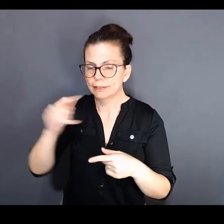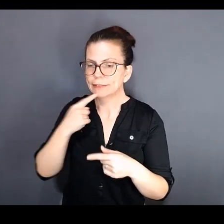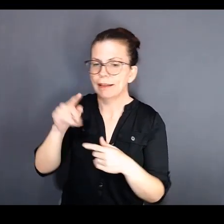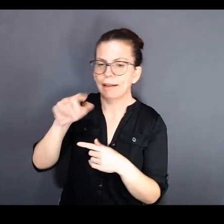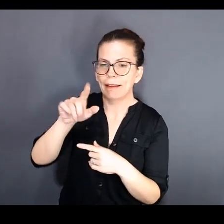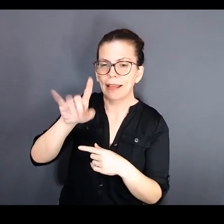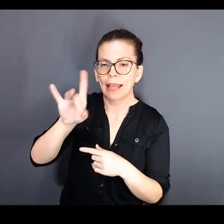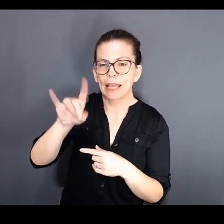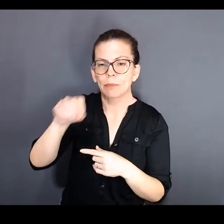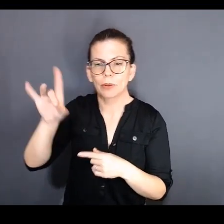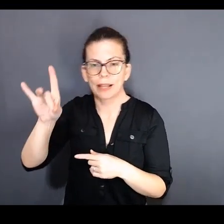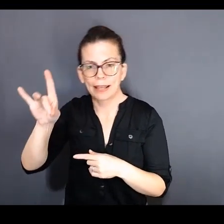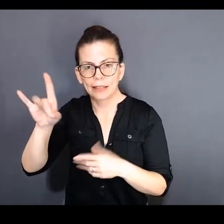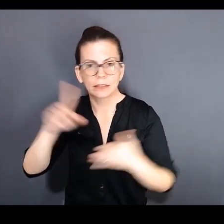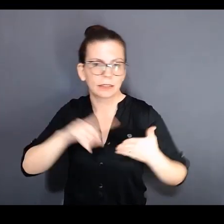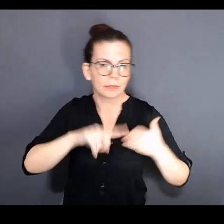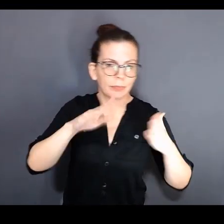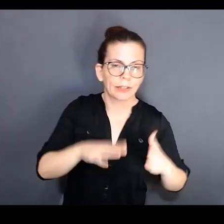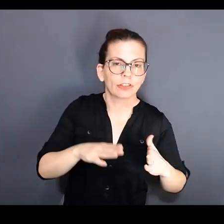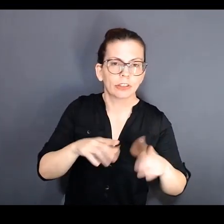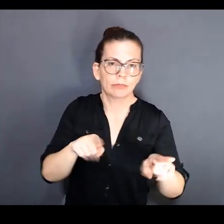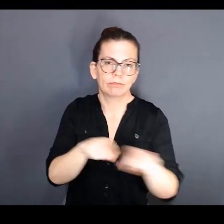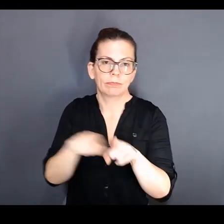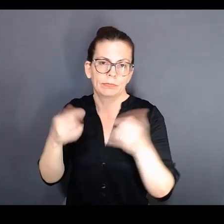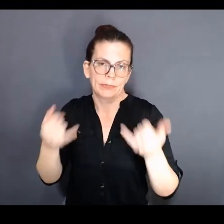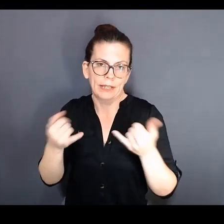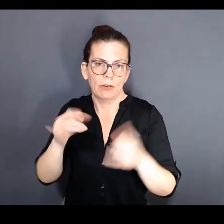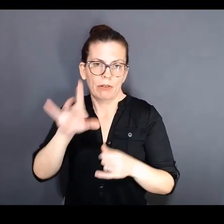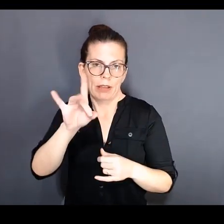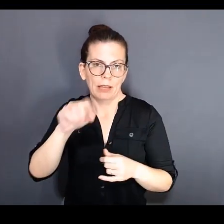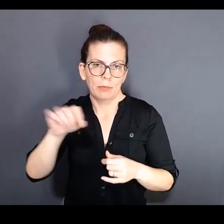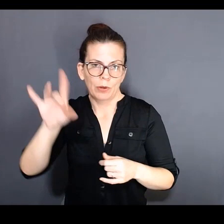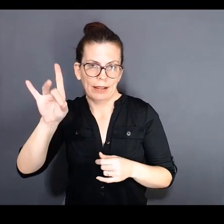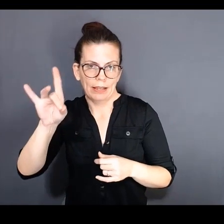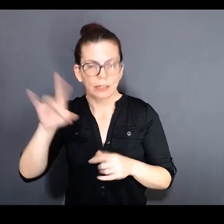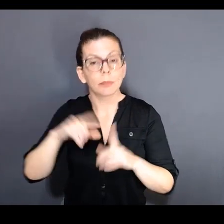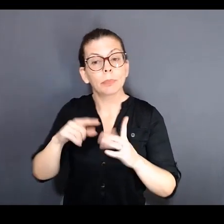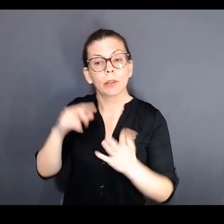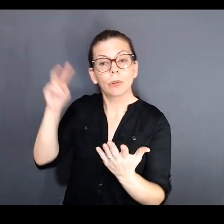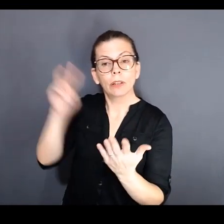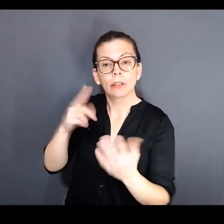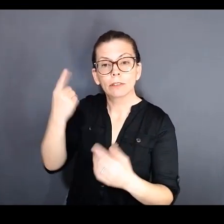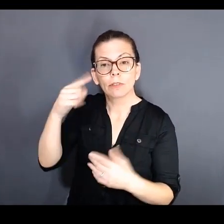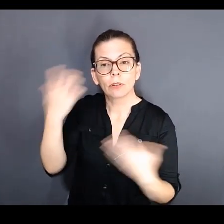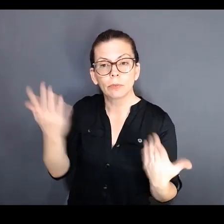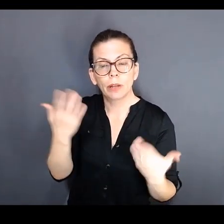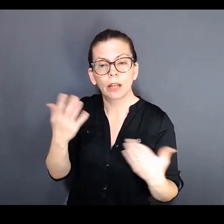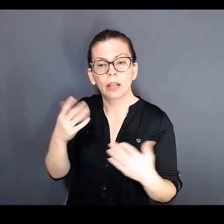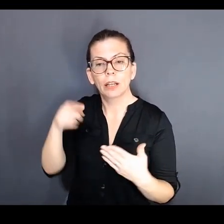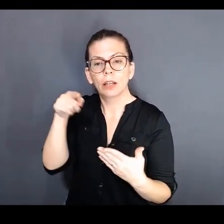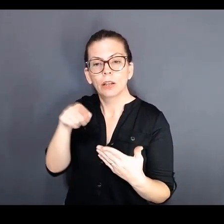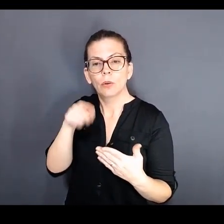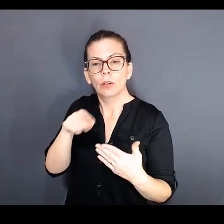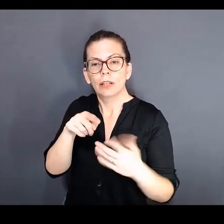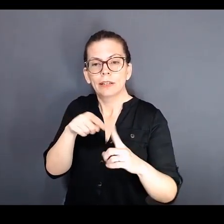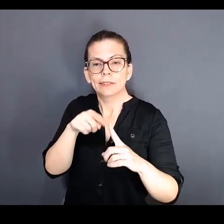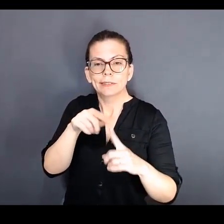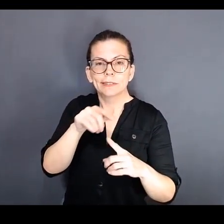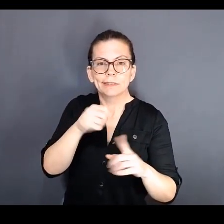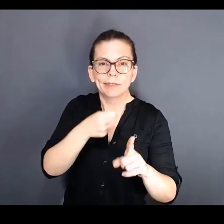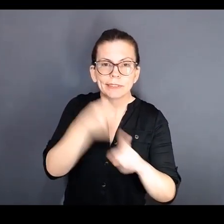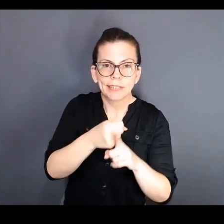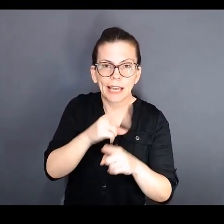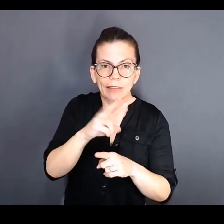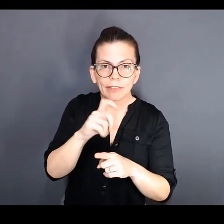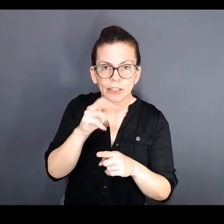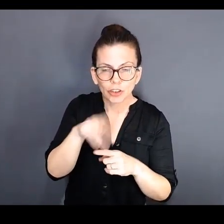example, Red Hat said this score is 8.8. In this score, Inspector score is also 8.8. But what we look at